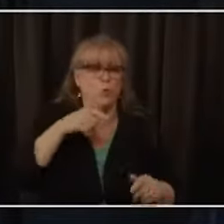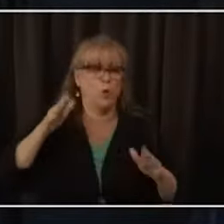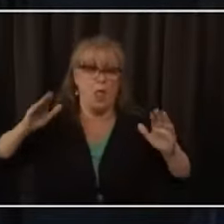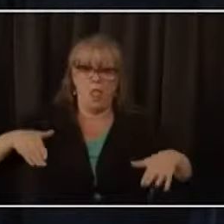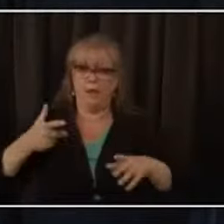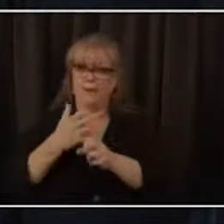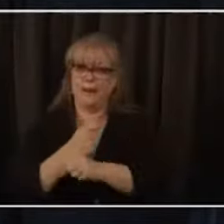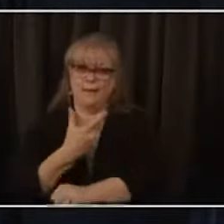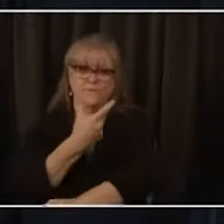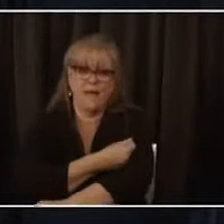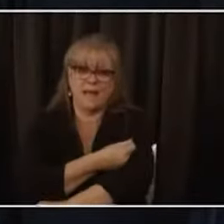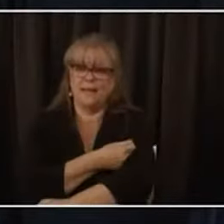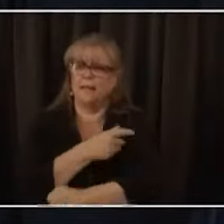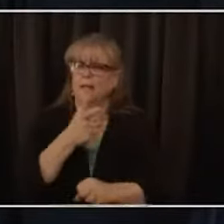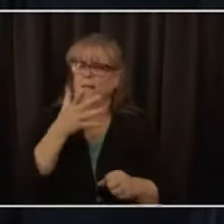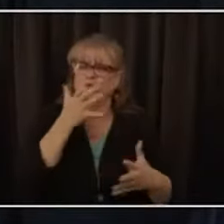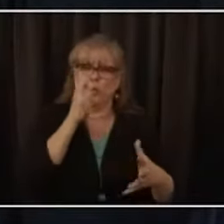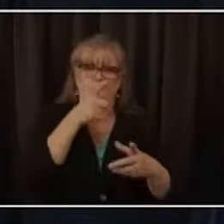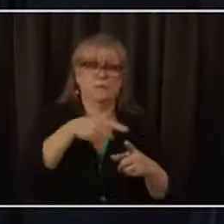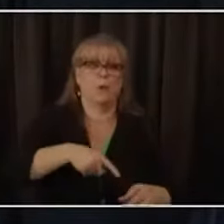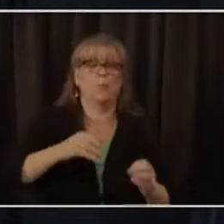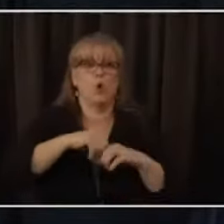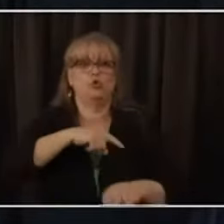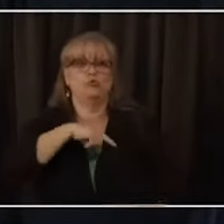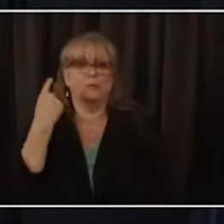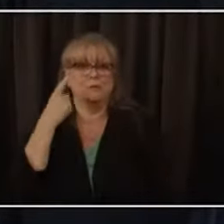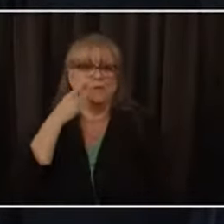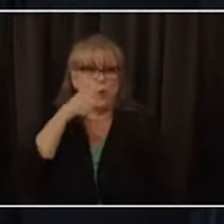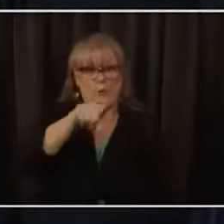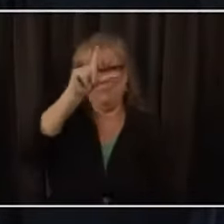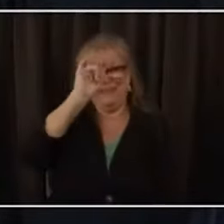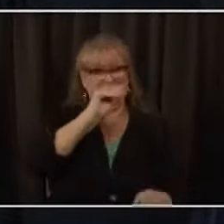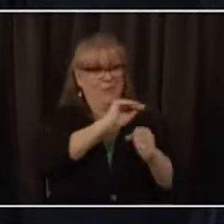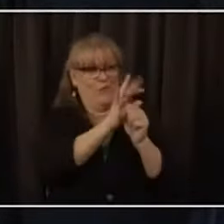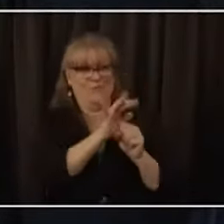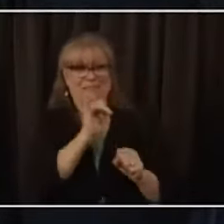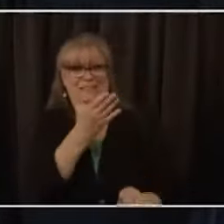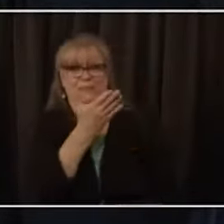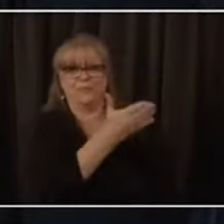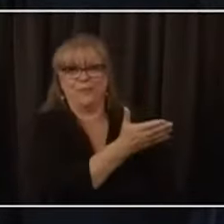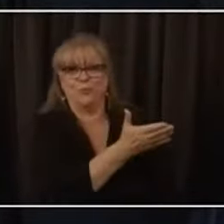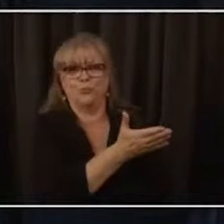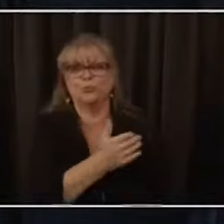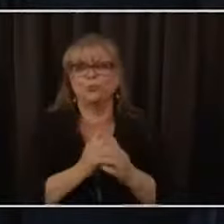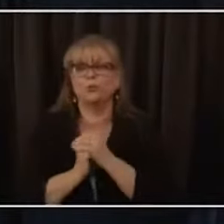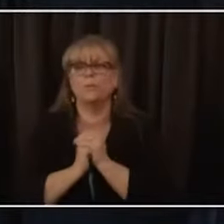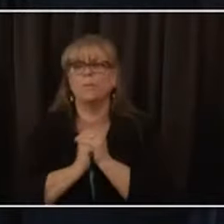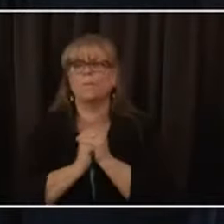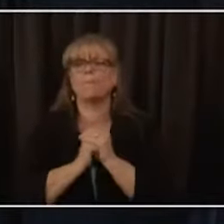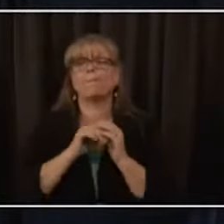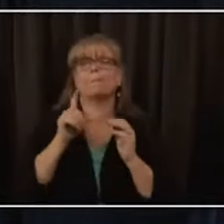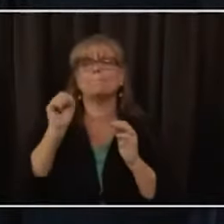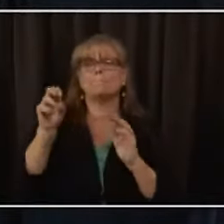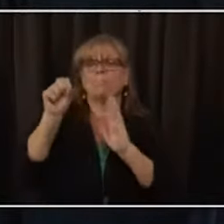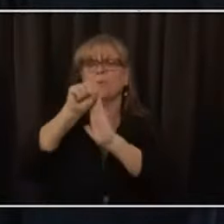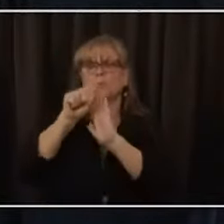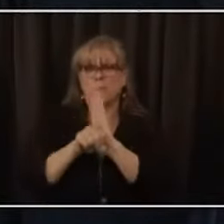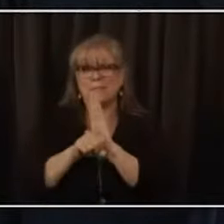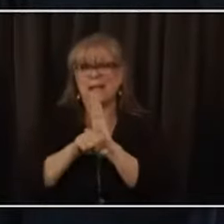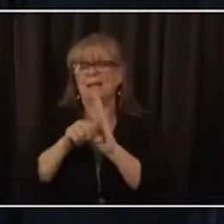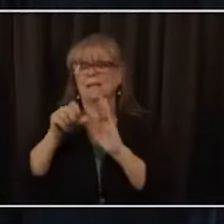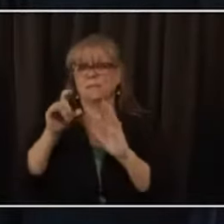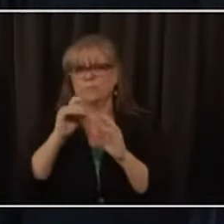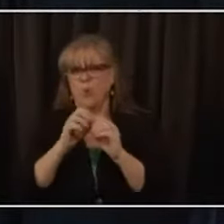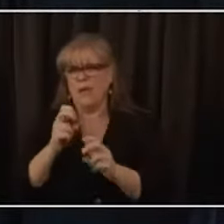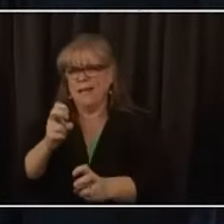from this deadly virus. The state is also doubling down on outreach. And we are launching ads